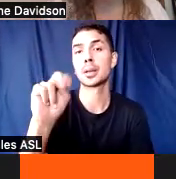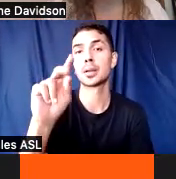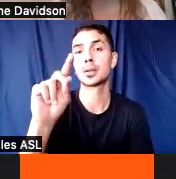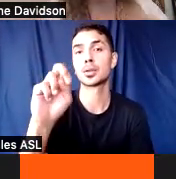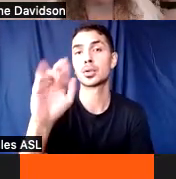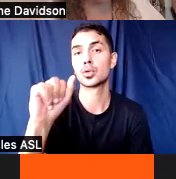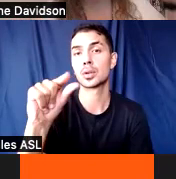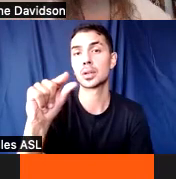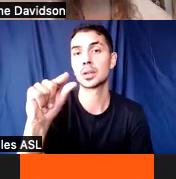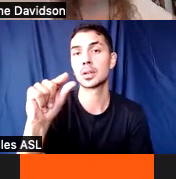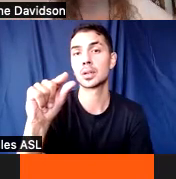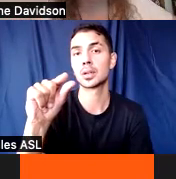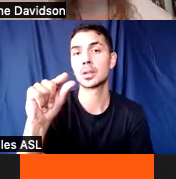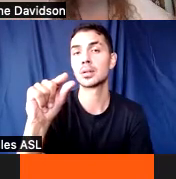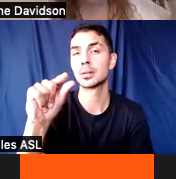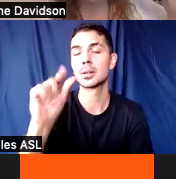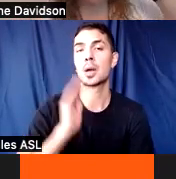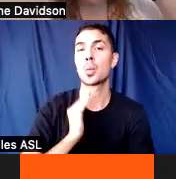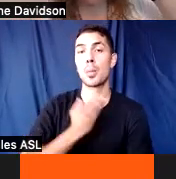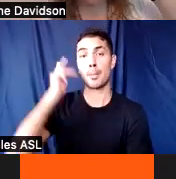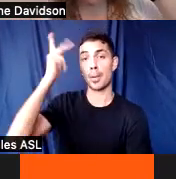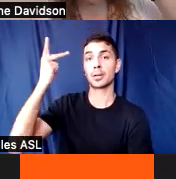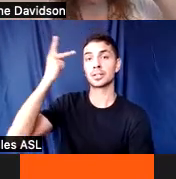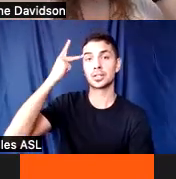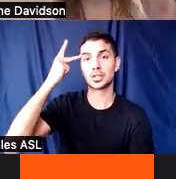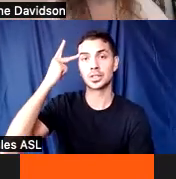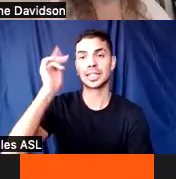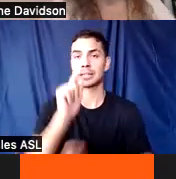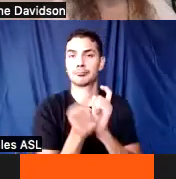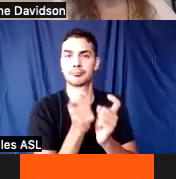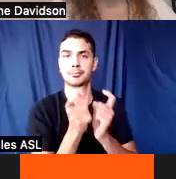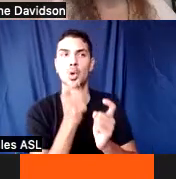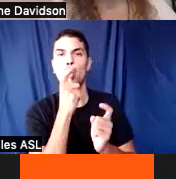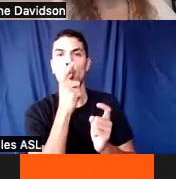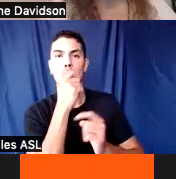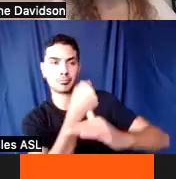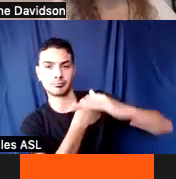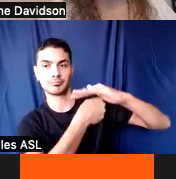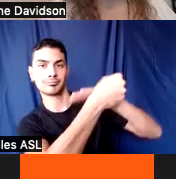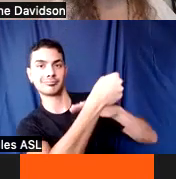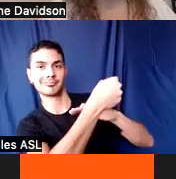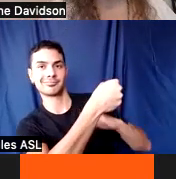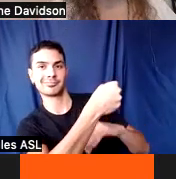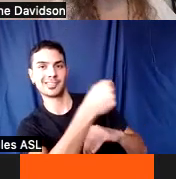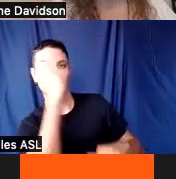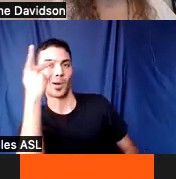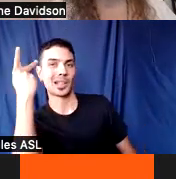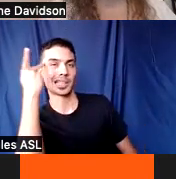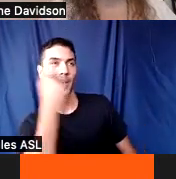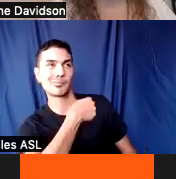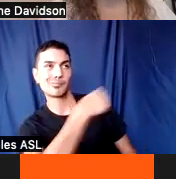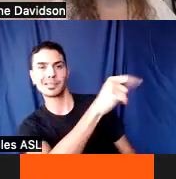be weaponized based on who is in that position of power and authority, right? And if you think about us as